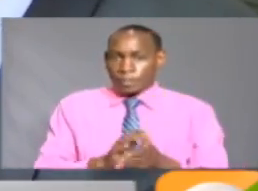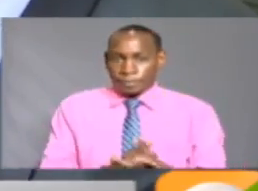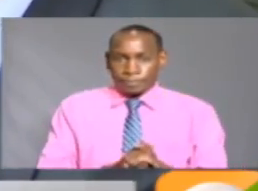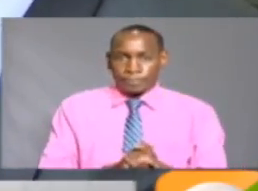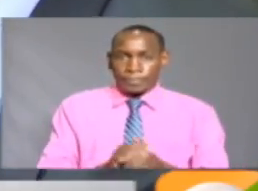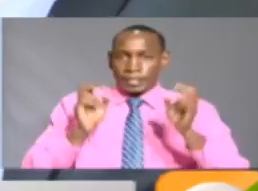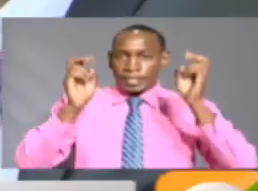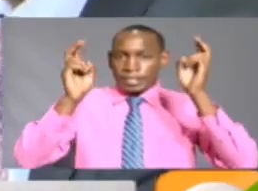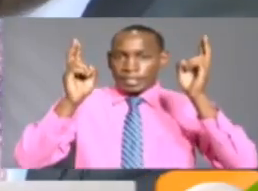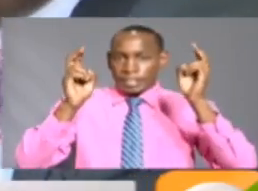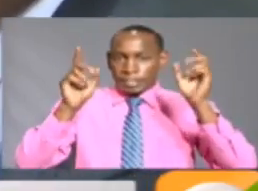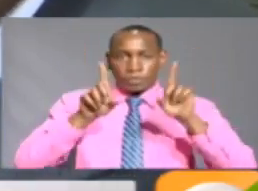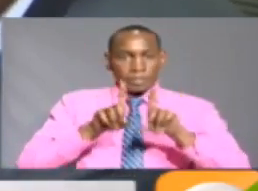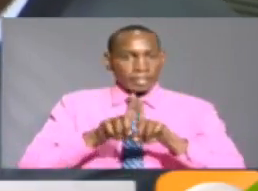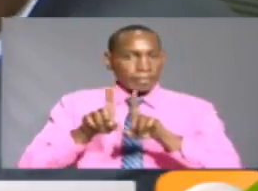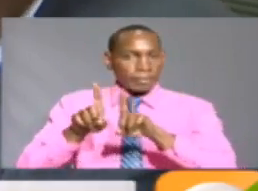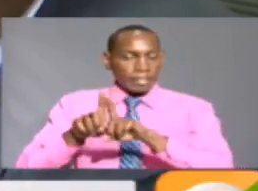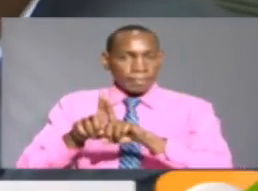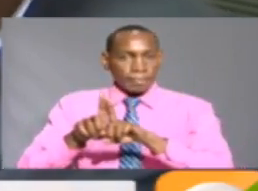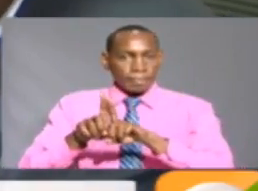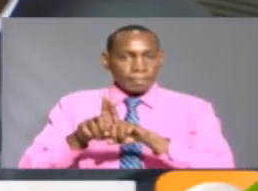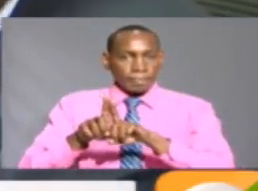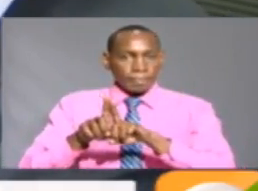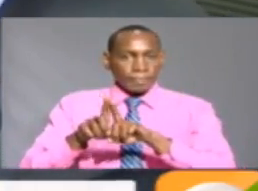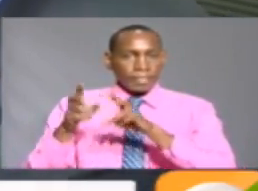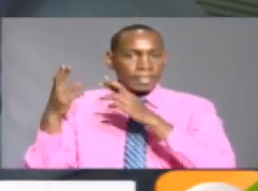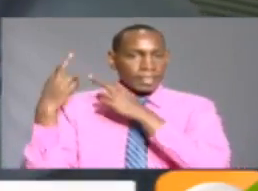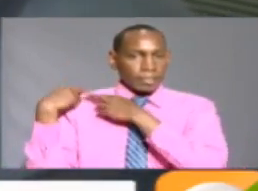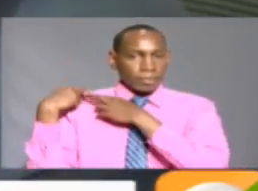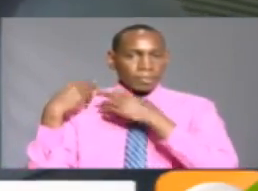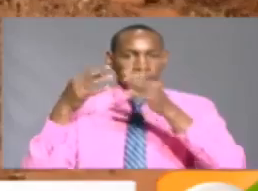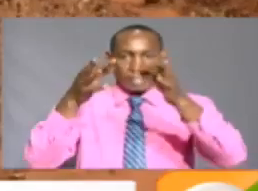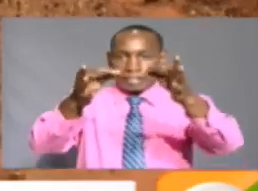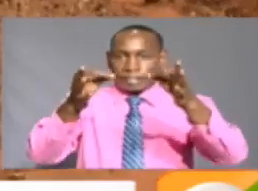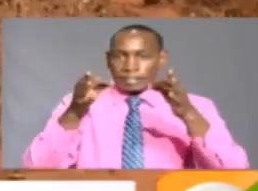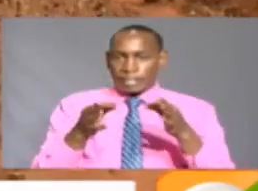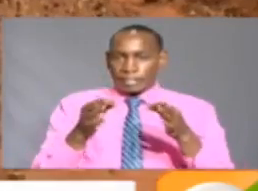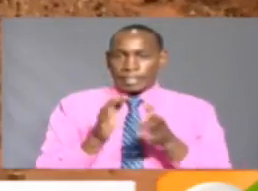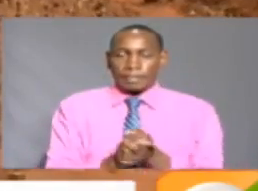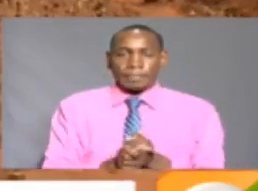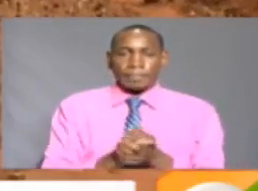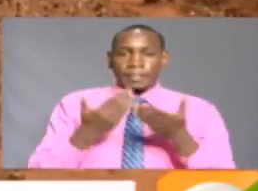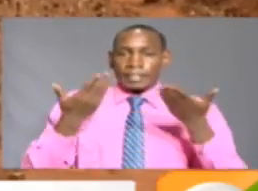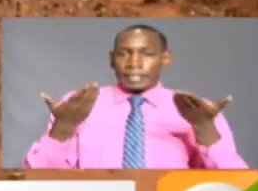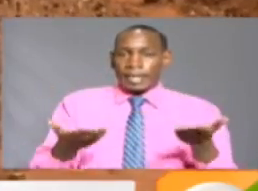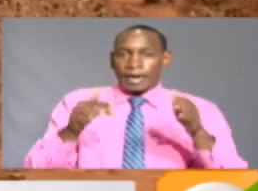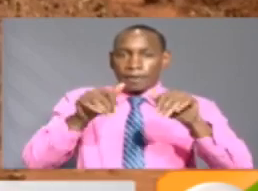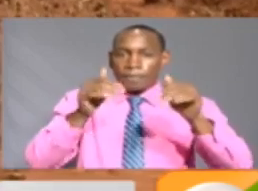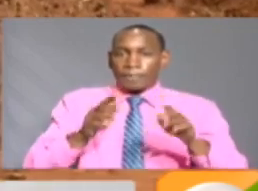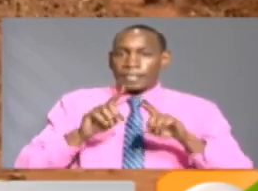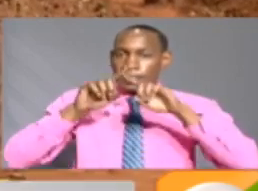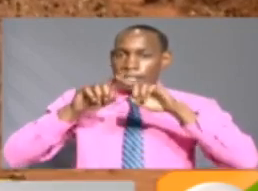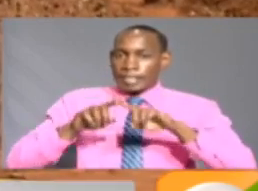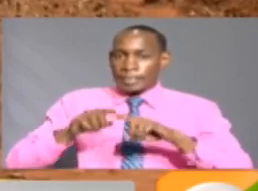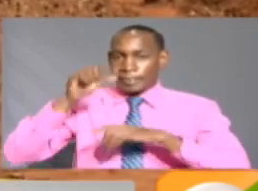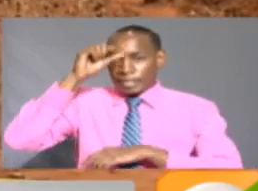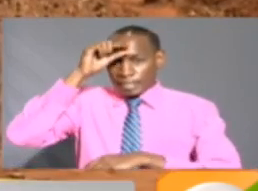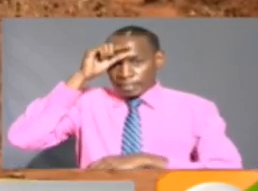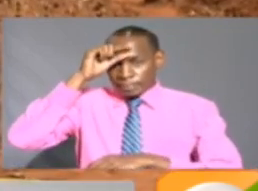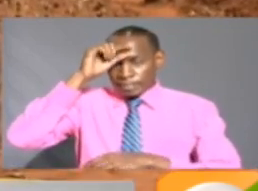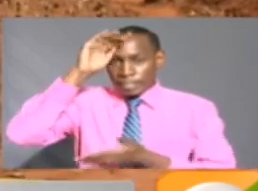the issue still, the bulk stops with the Treasury. As it stands, farmers dependent on the government